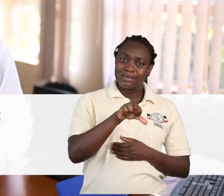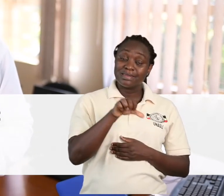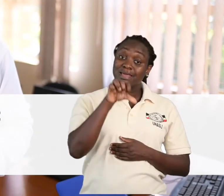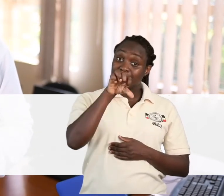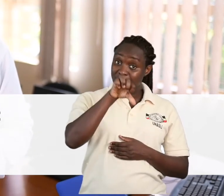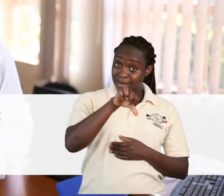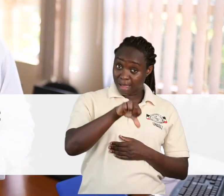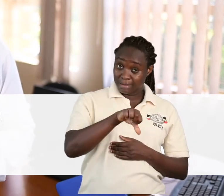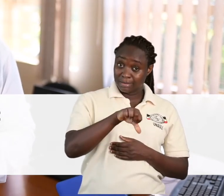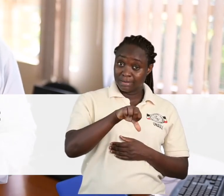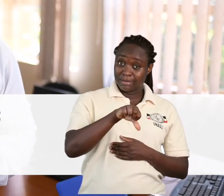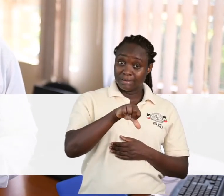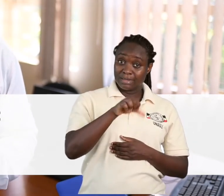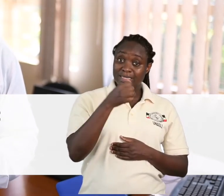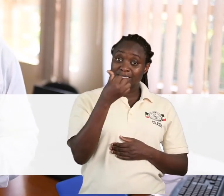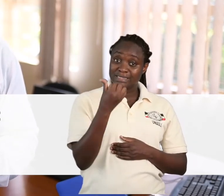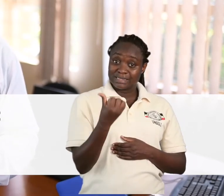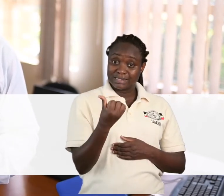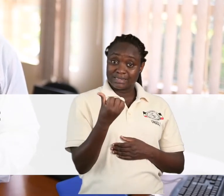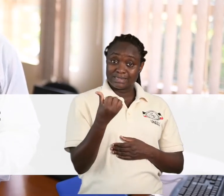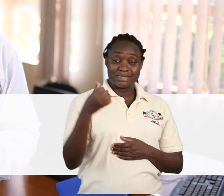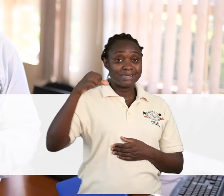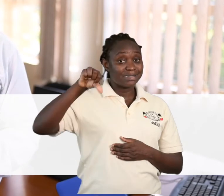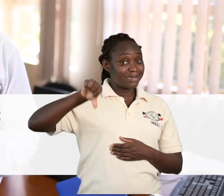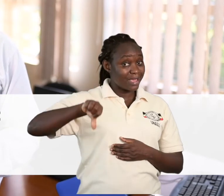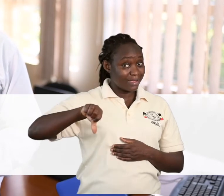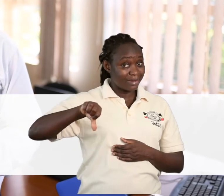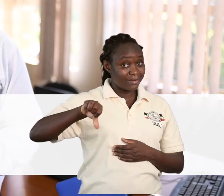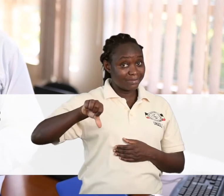it's 969.